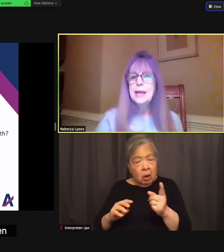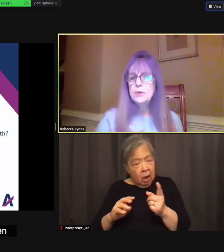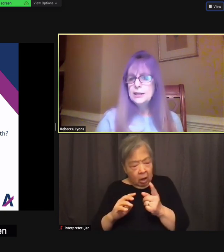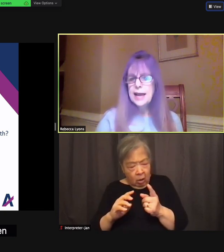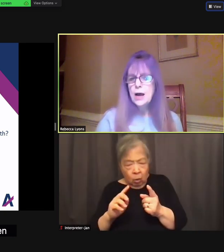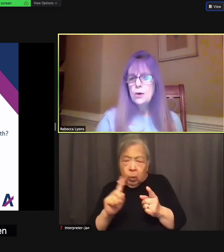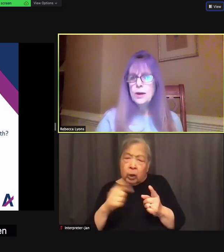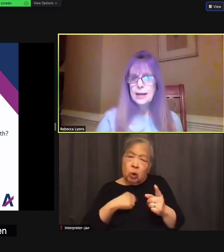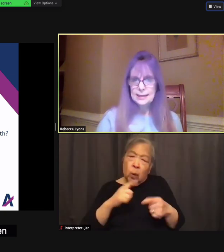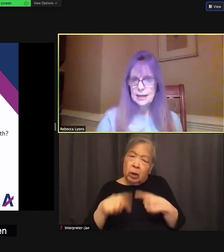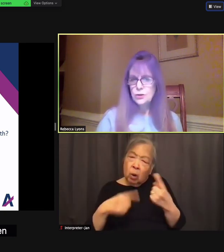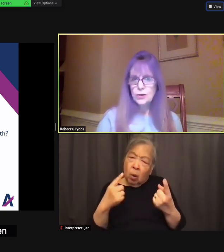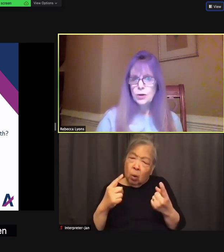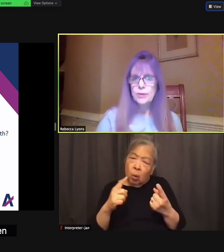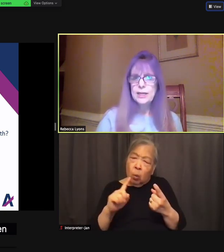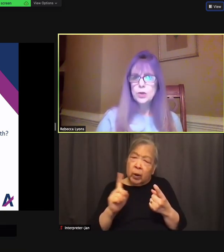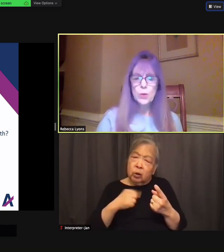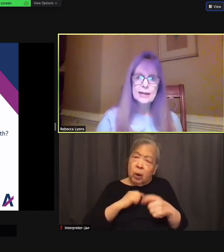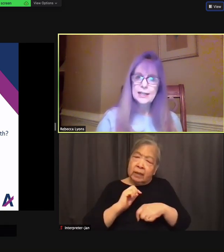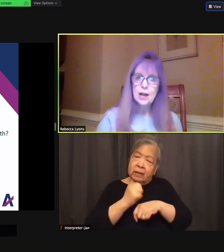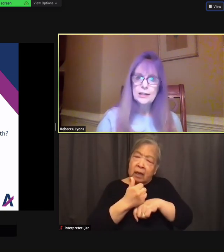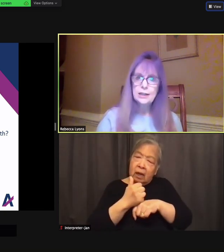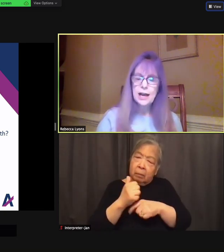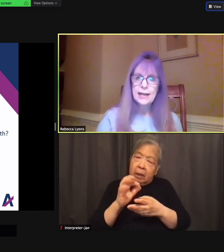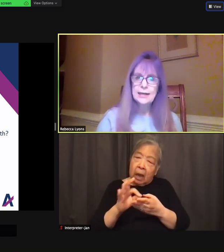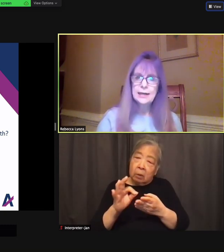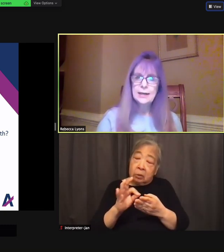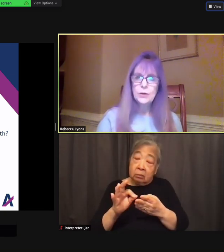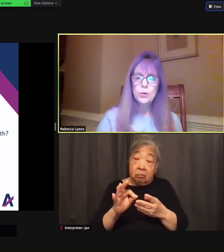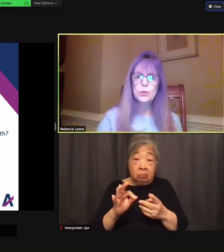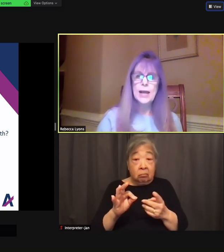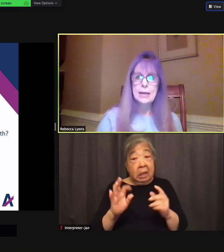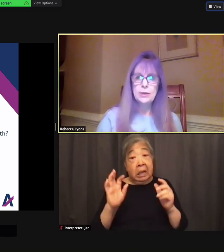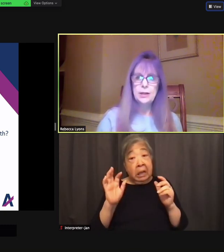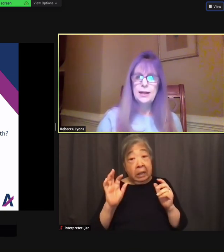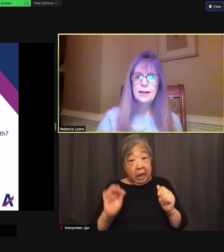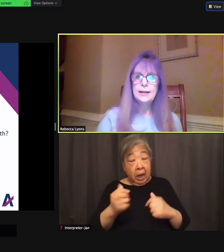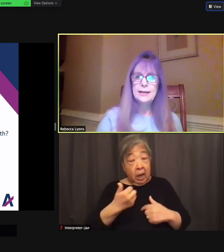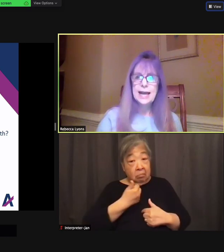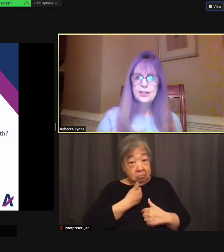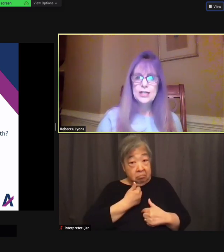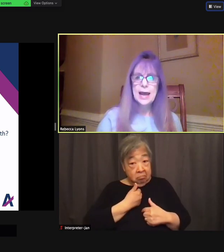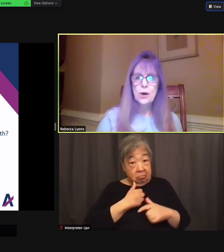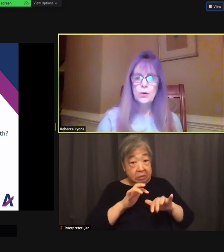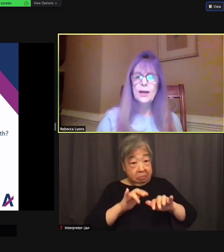With ABLEnow, again, you can open it directly online through